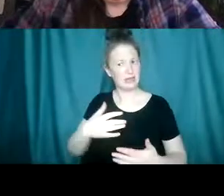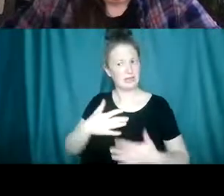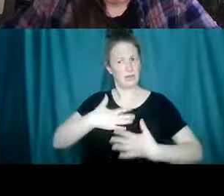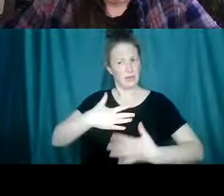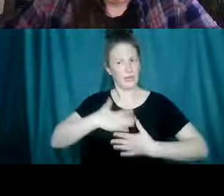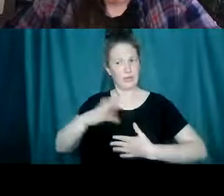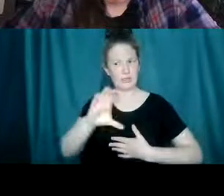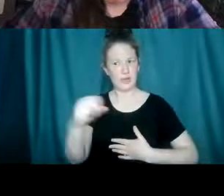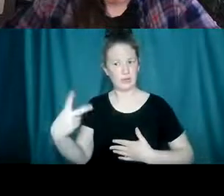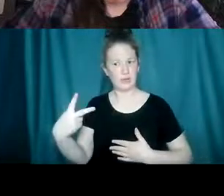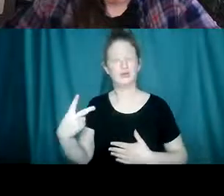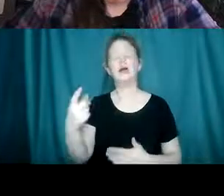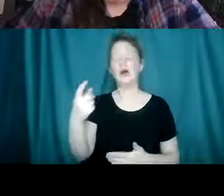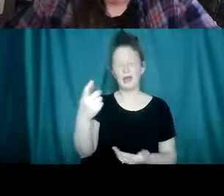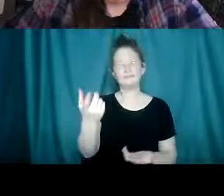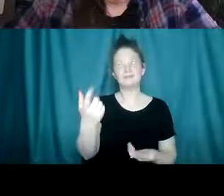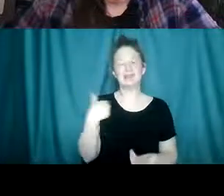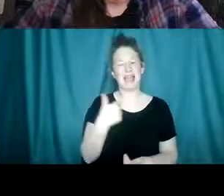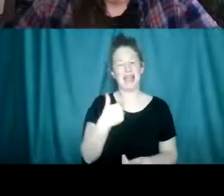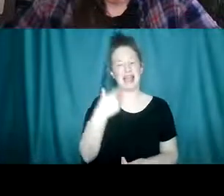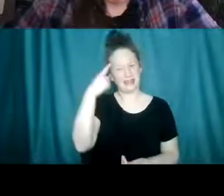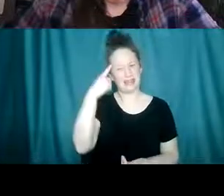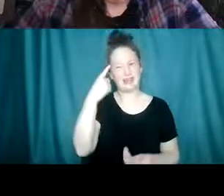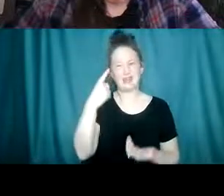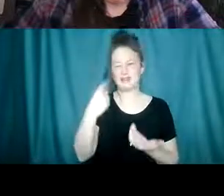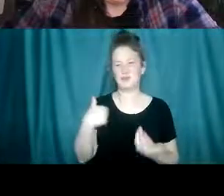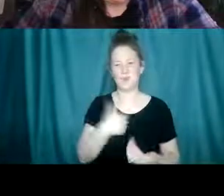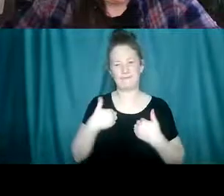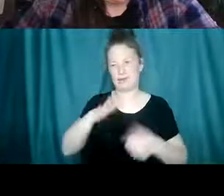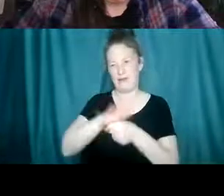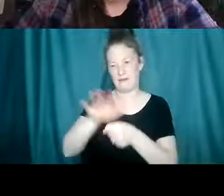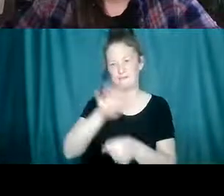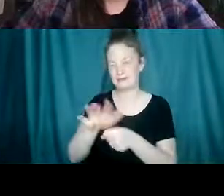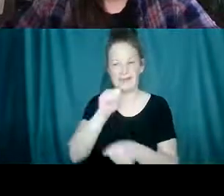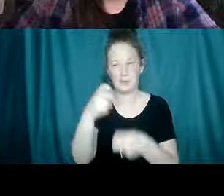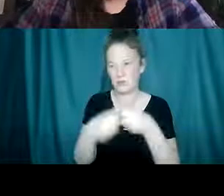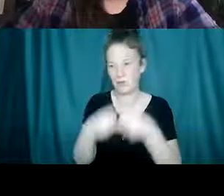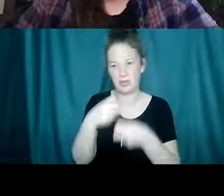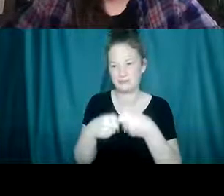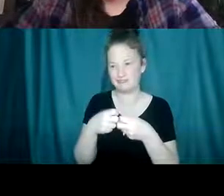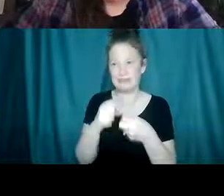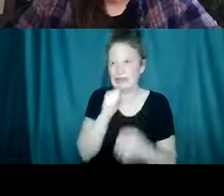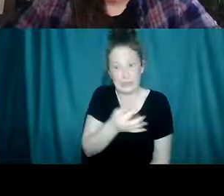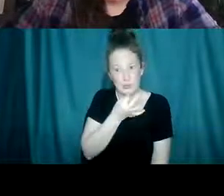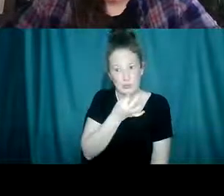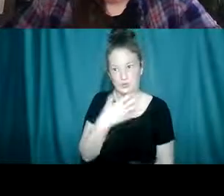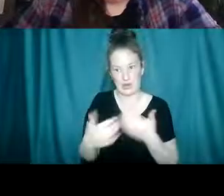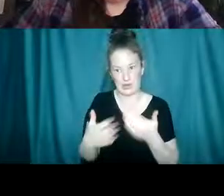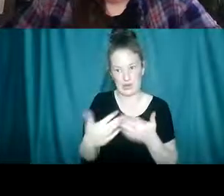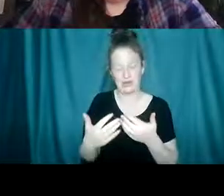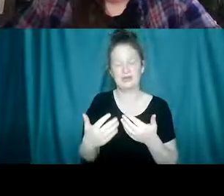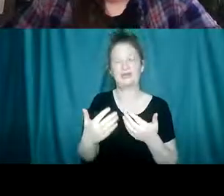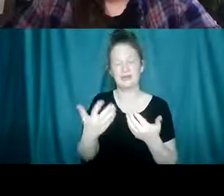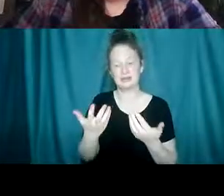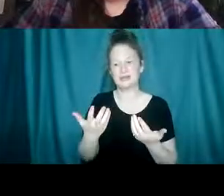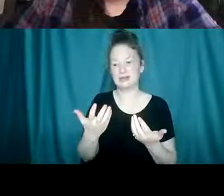we have so much carbon dioxide that this wouldn't be a problem anytime soon. Yeah.